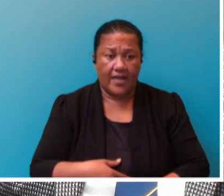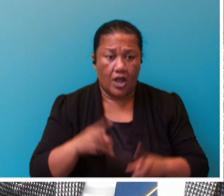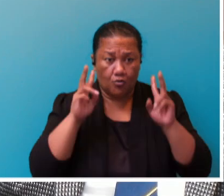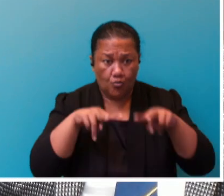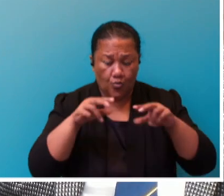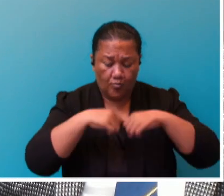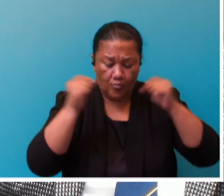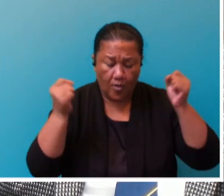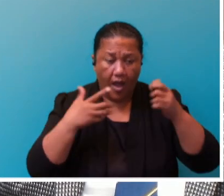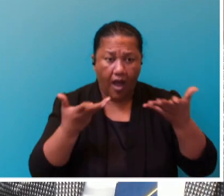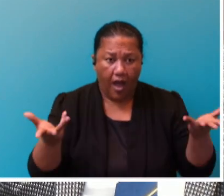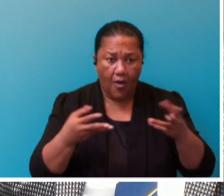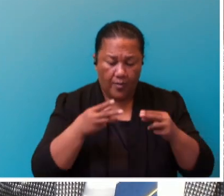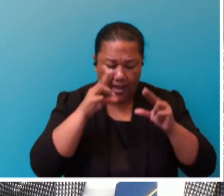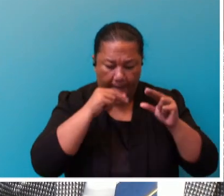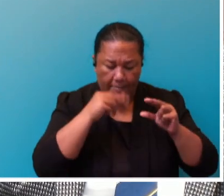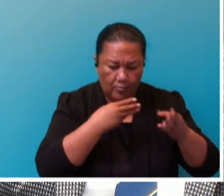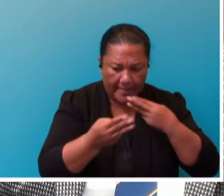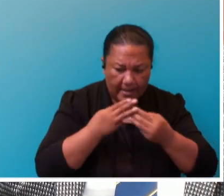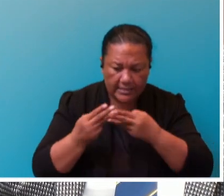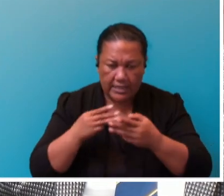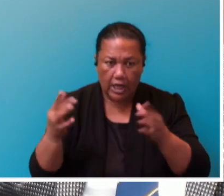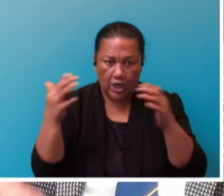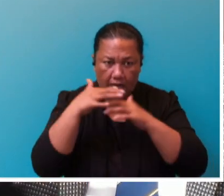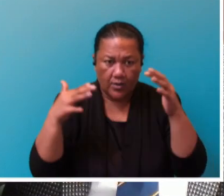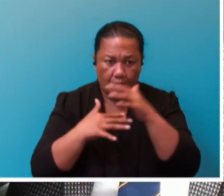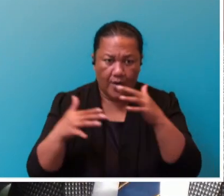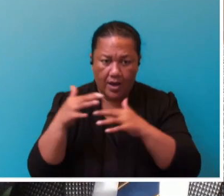we manage our network, which continues to grow